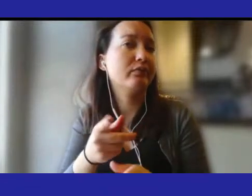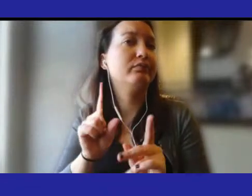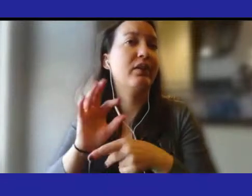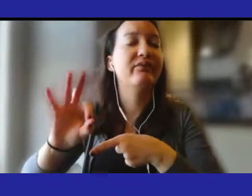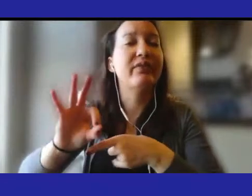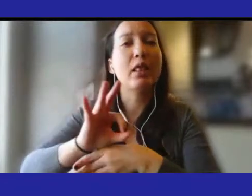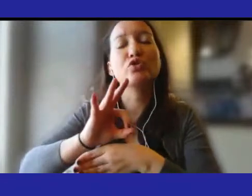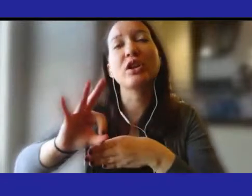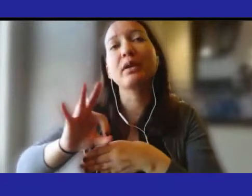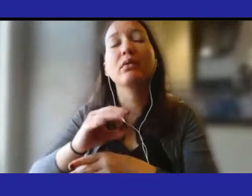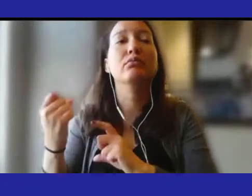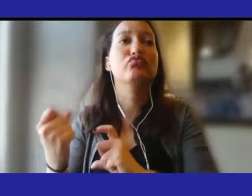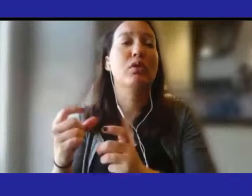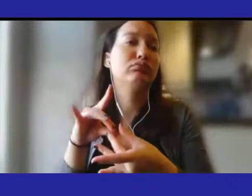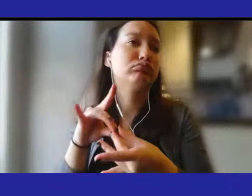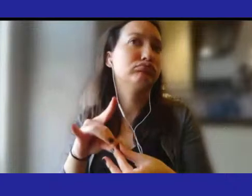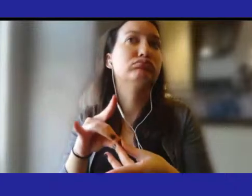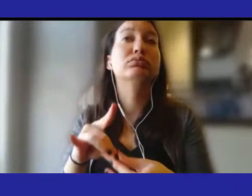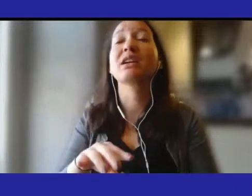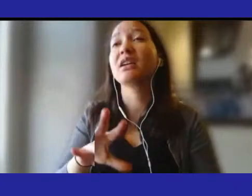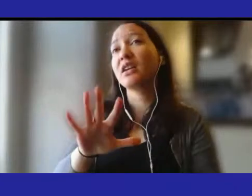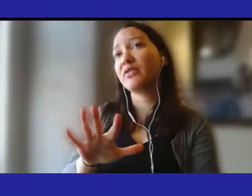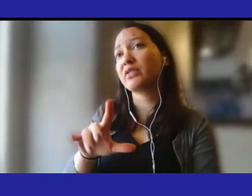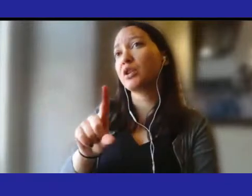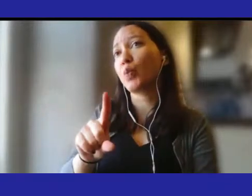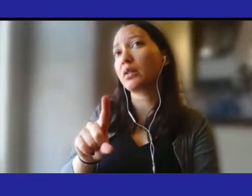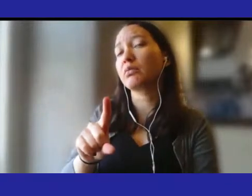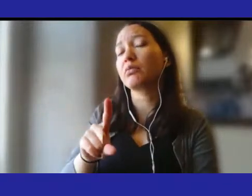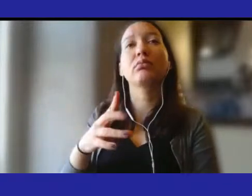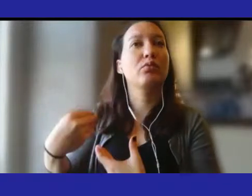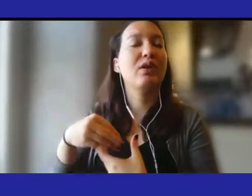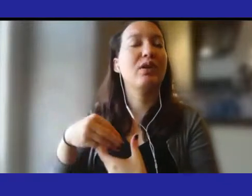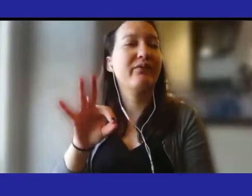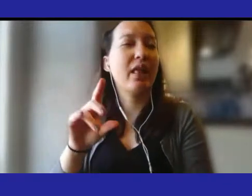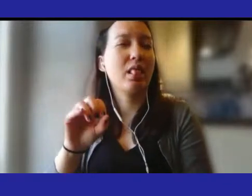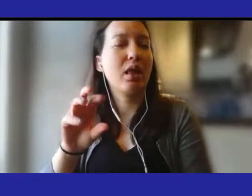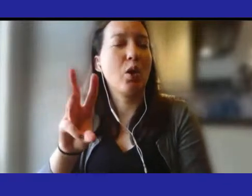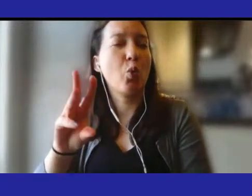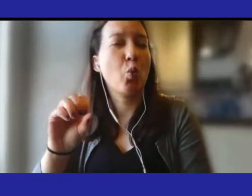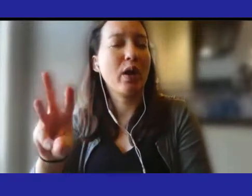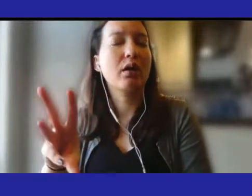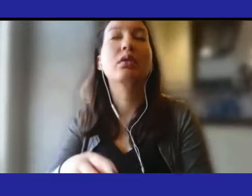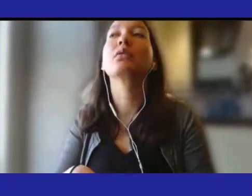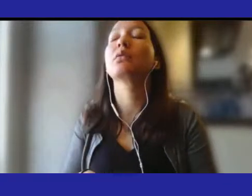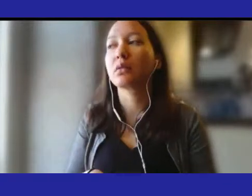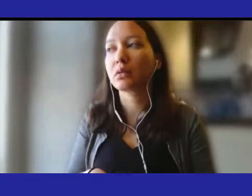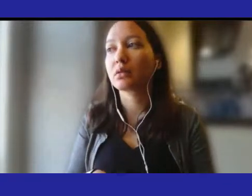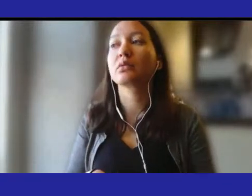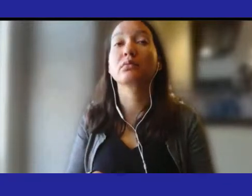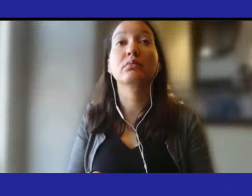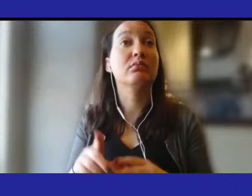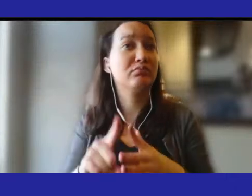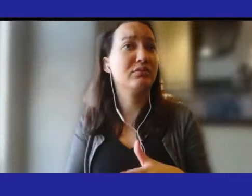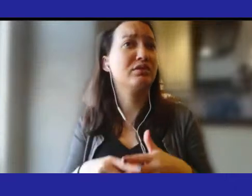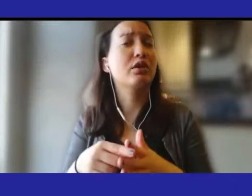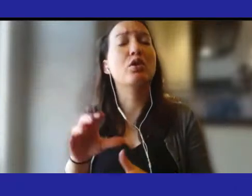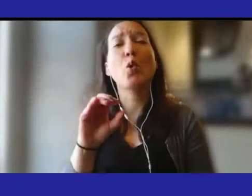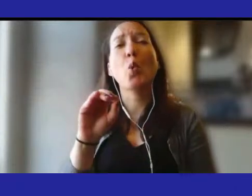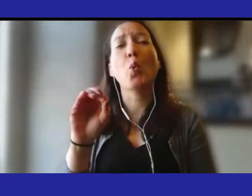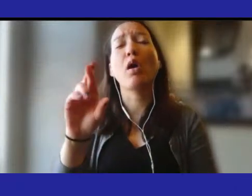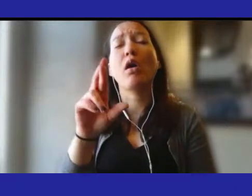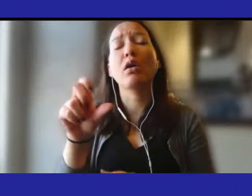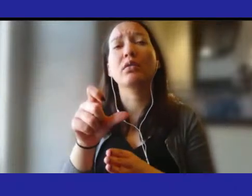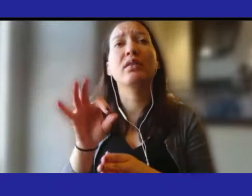retention rate as well with 51 enrolled fellows in the critical care fellowship. And we've also started an OR fellowship. So in order